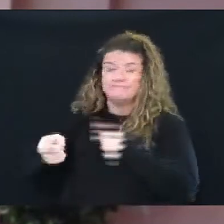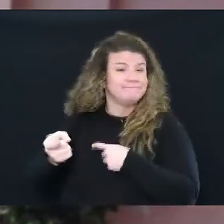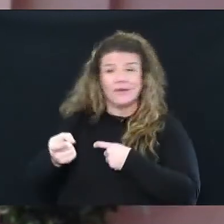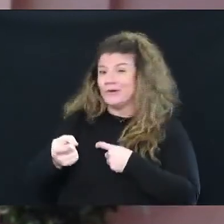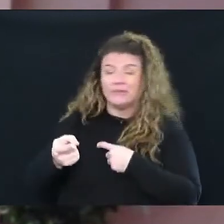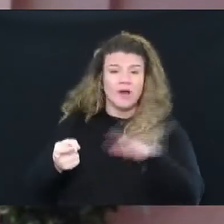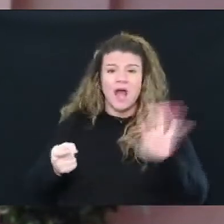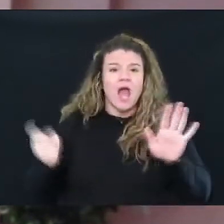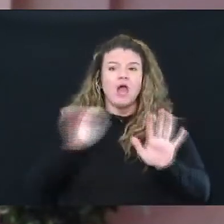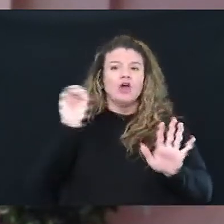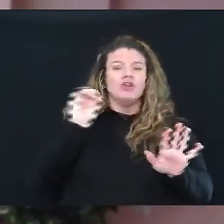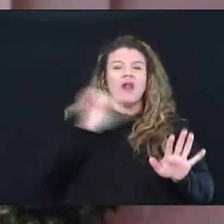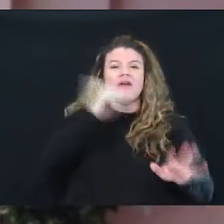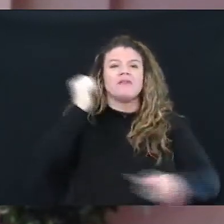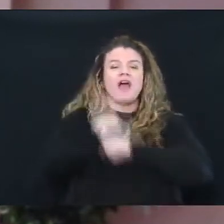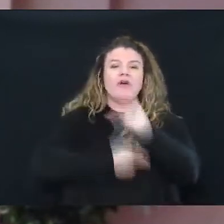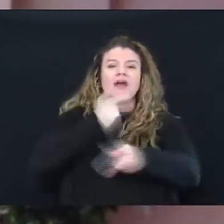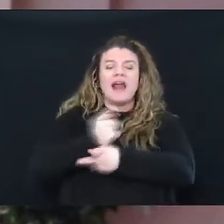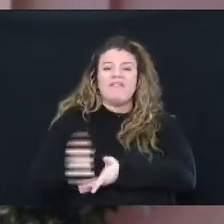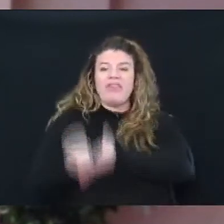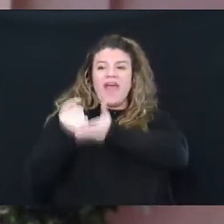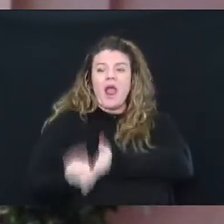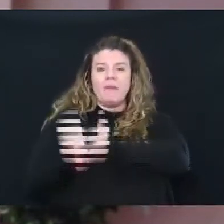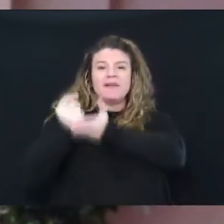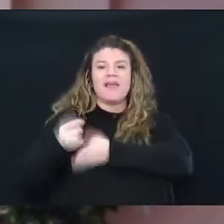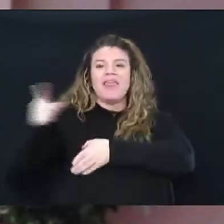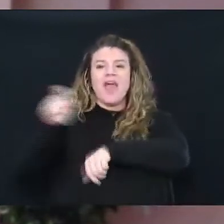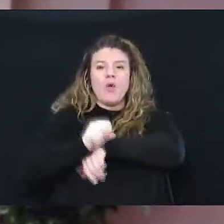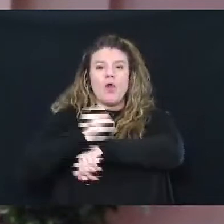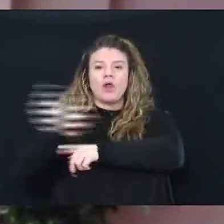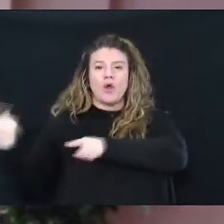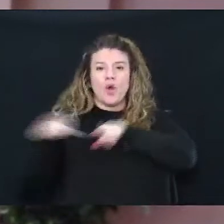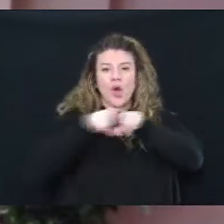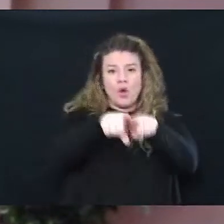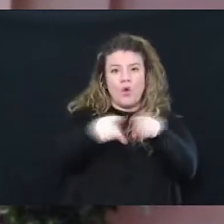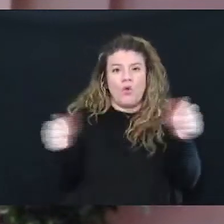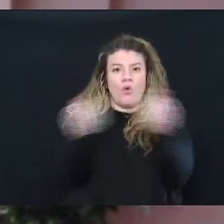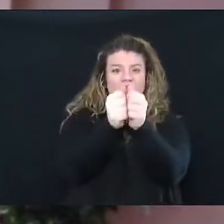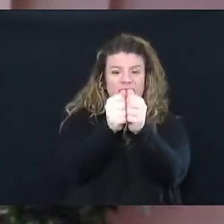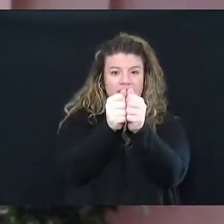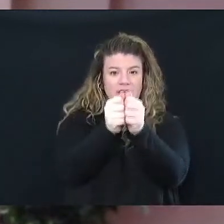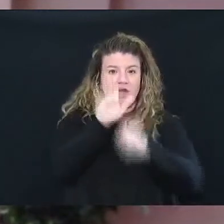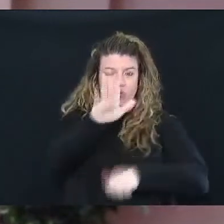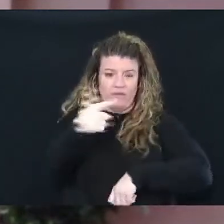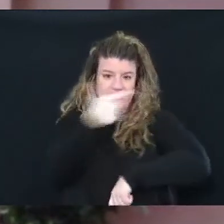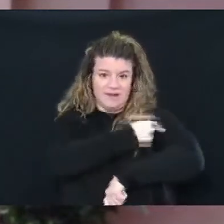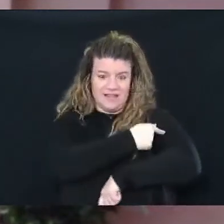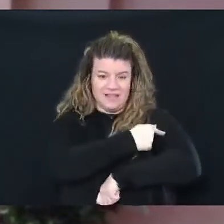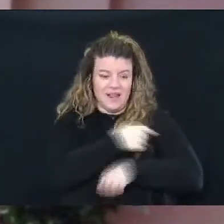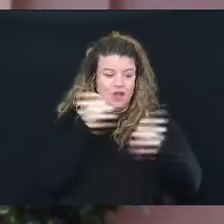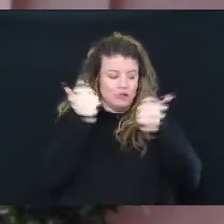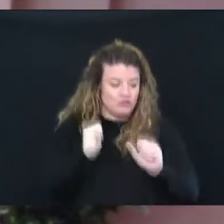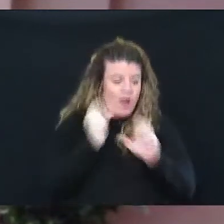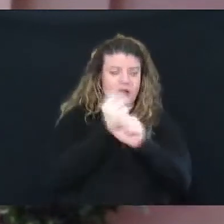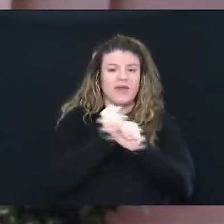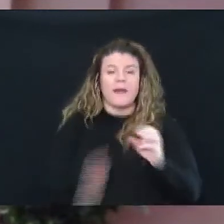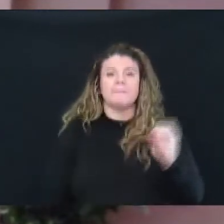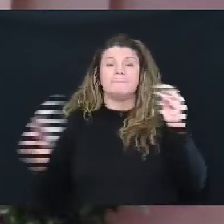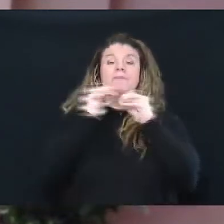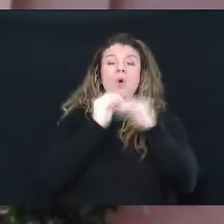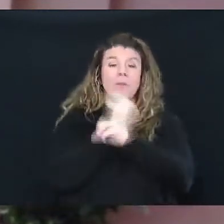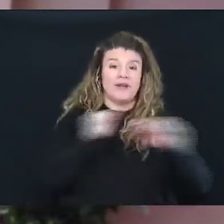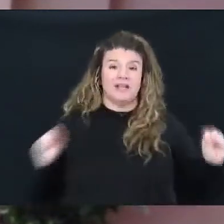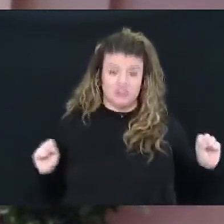have. They're an ancillary. They work with the vaccinations to try to give even more protection, like the